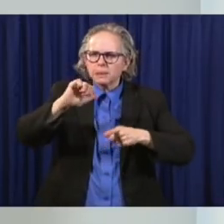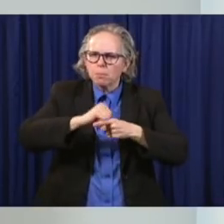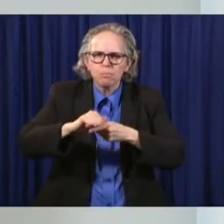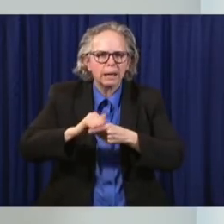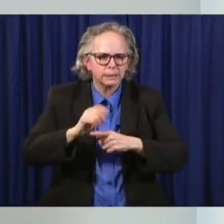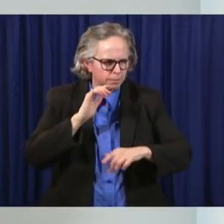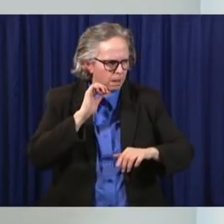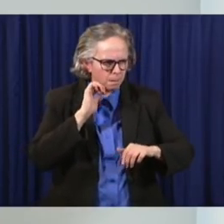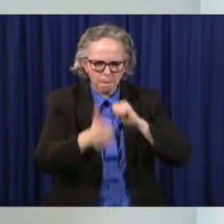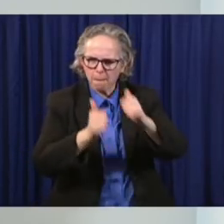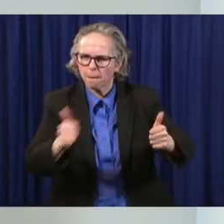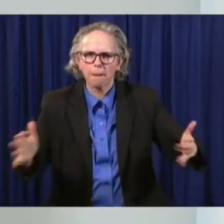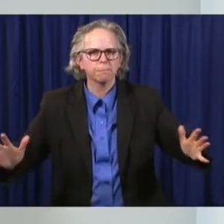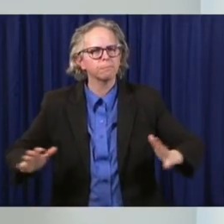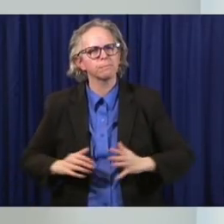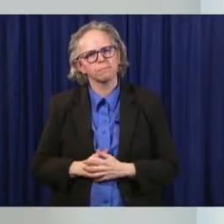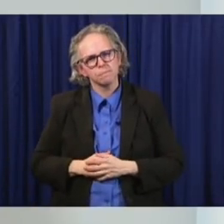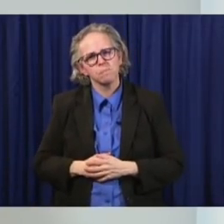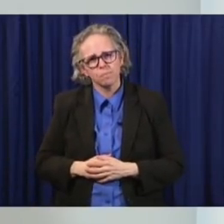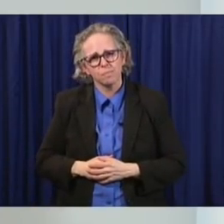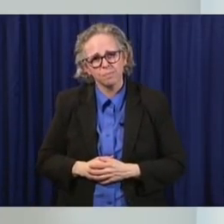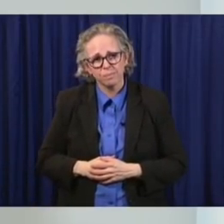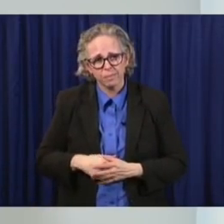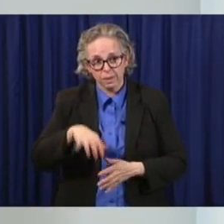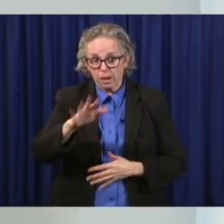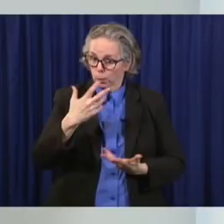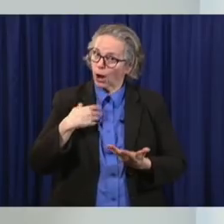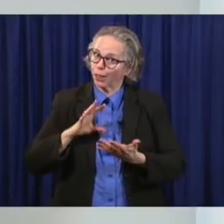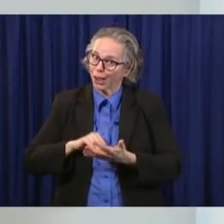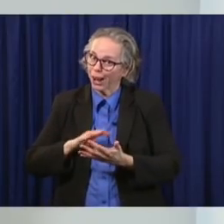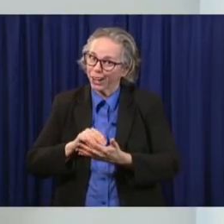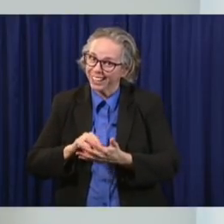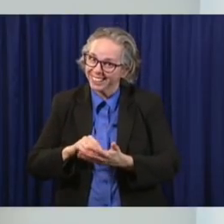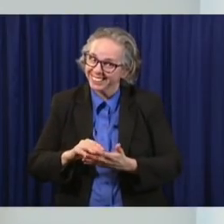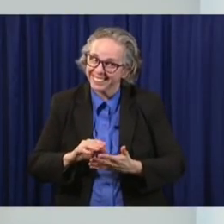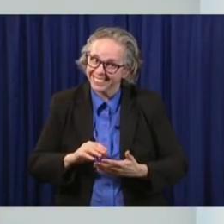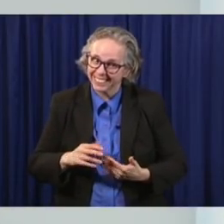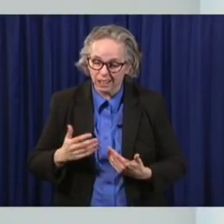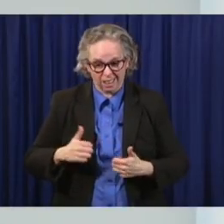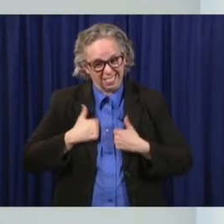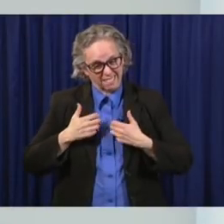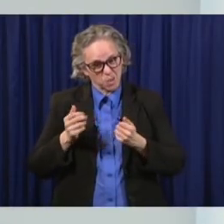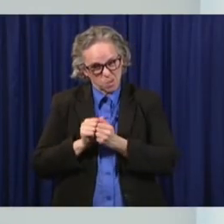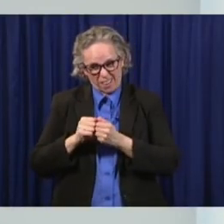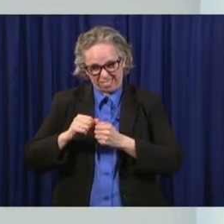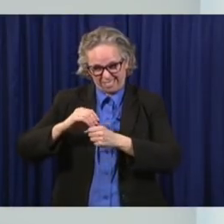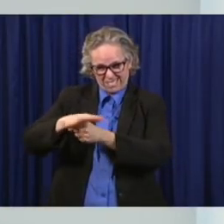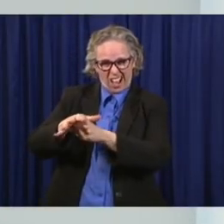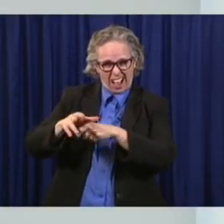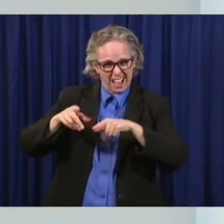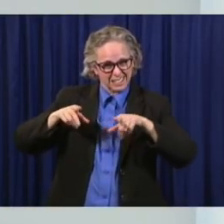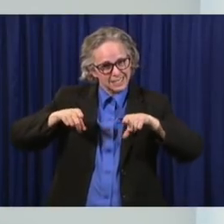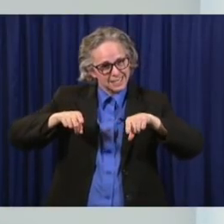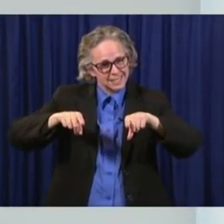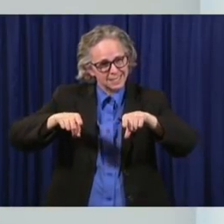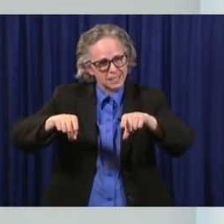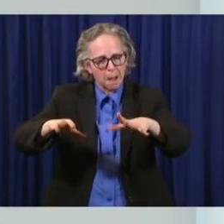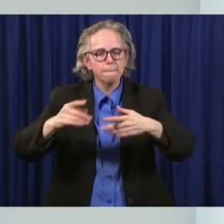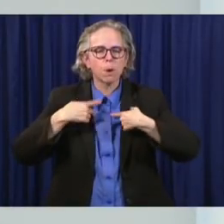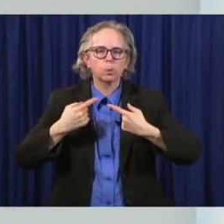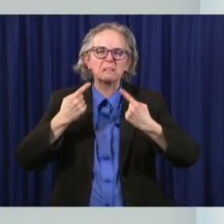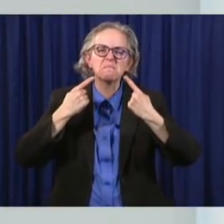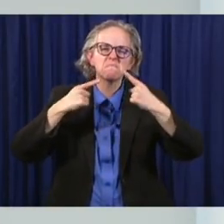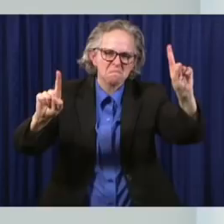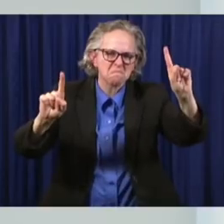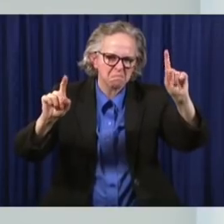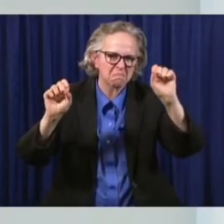We are learning to not just live with the coronavirus, but to live successfully with it in our lives. And as more of life